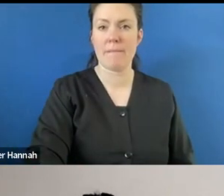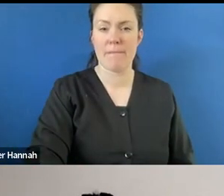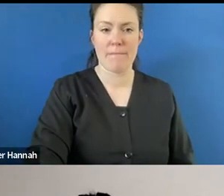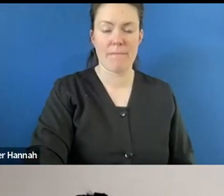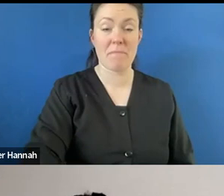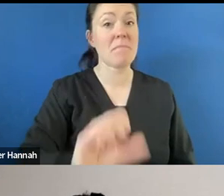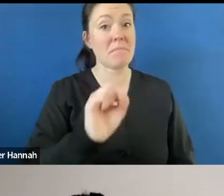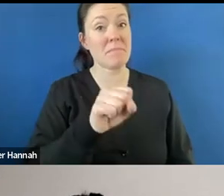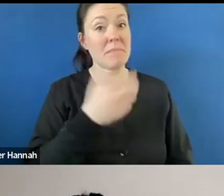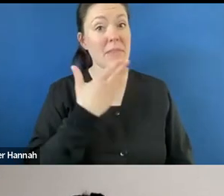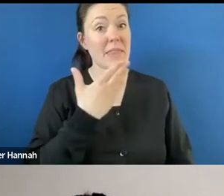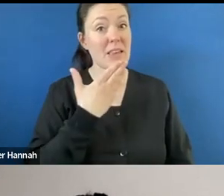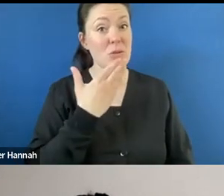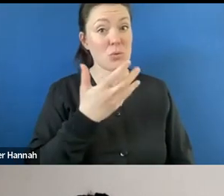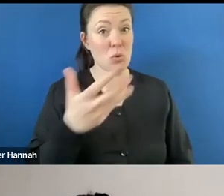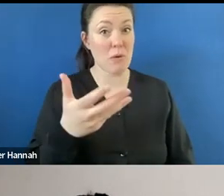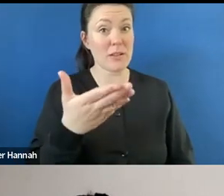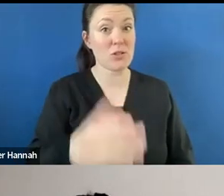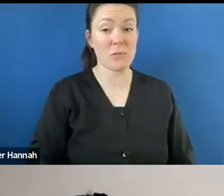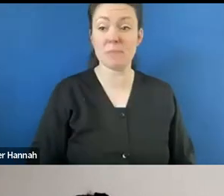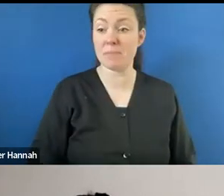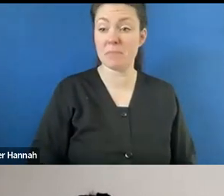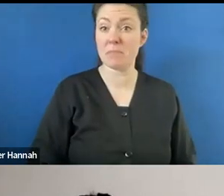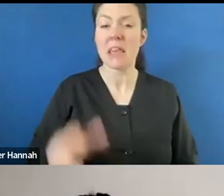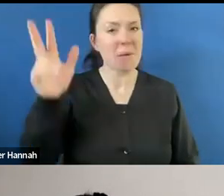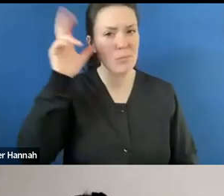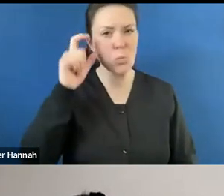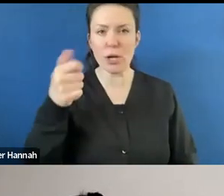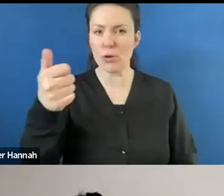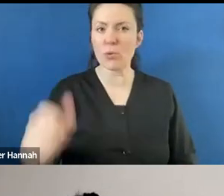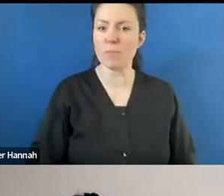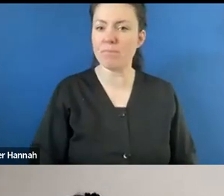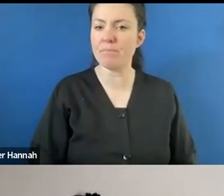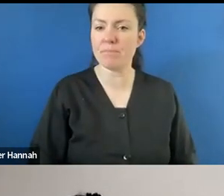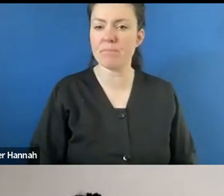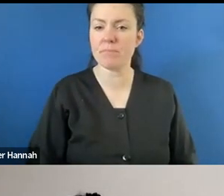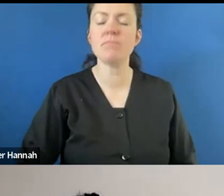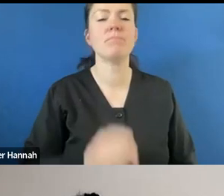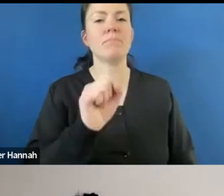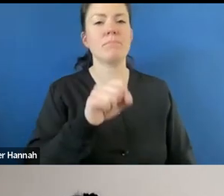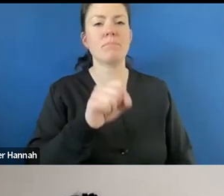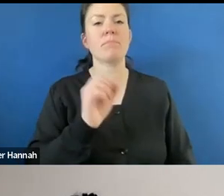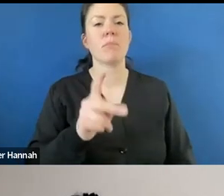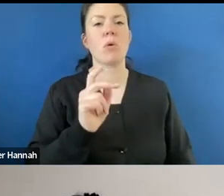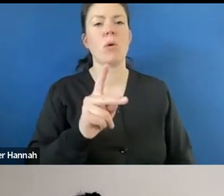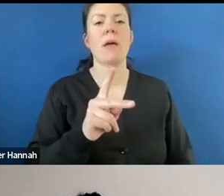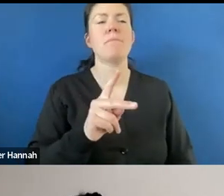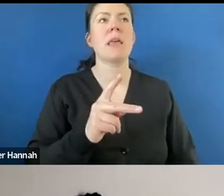Yes, thank you so much. Hello. We can hear you. Yeah. Okay.